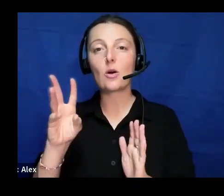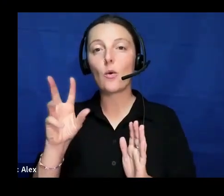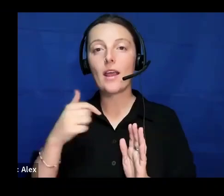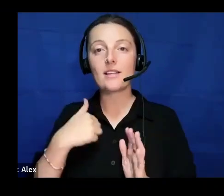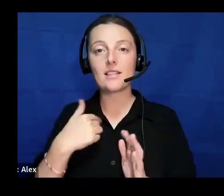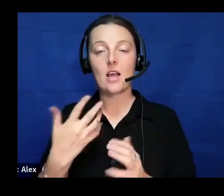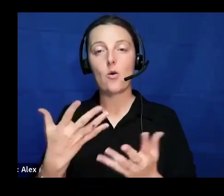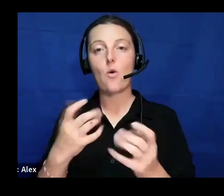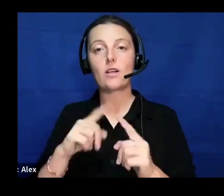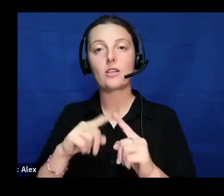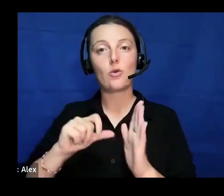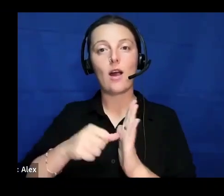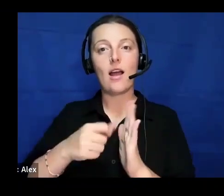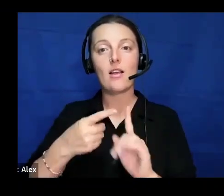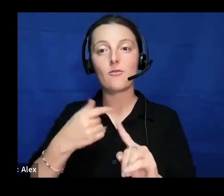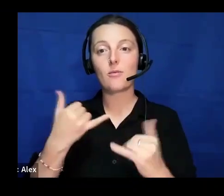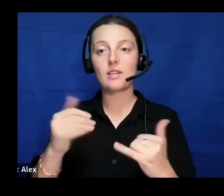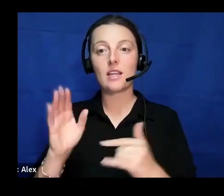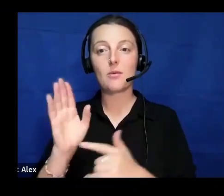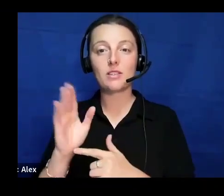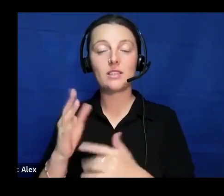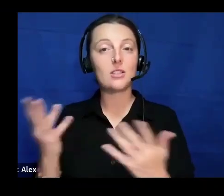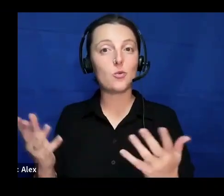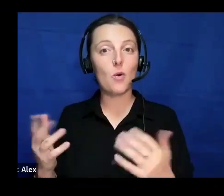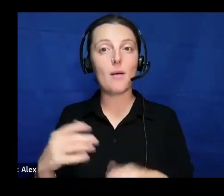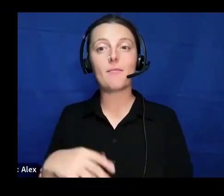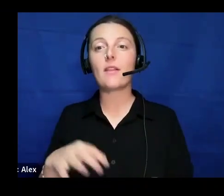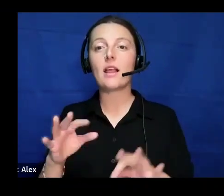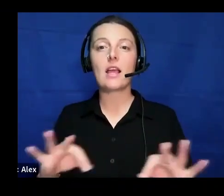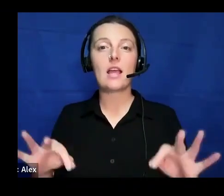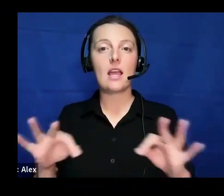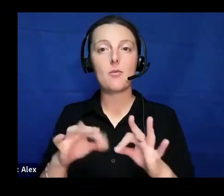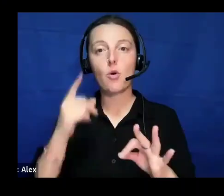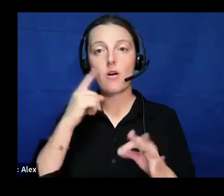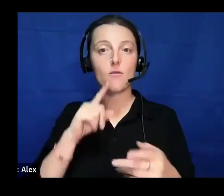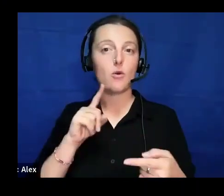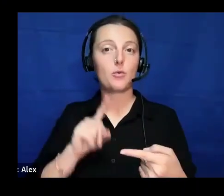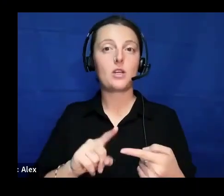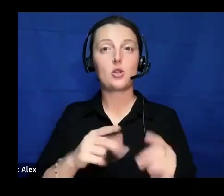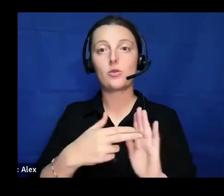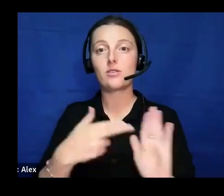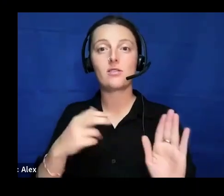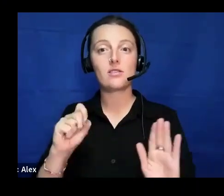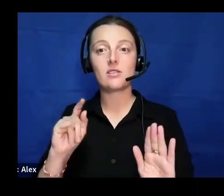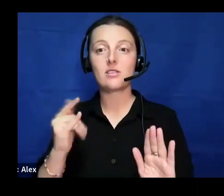today's presentation. The importance of reducing stigma around mental